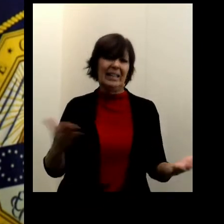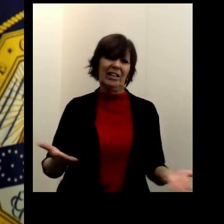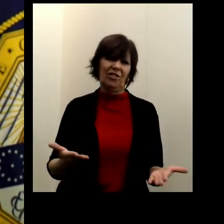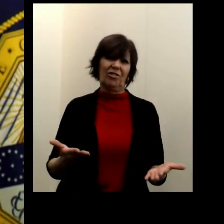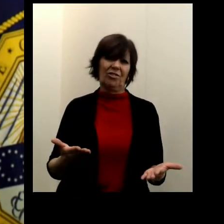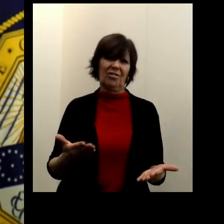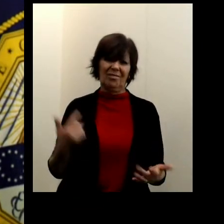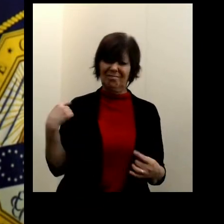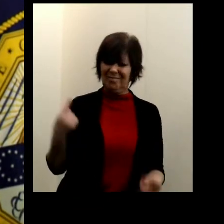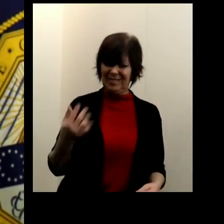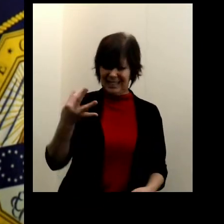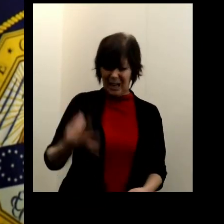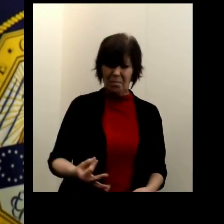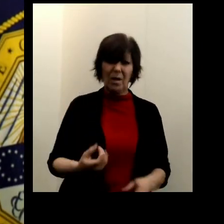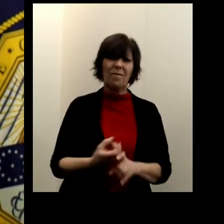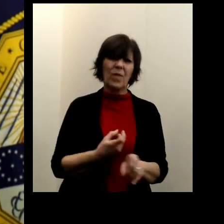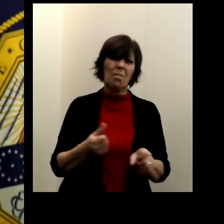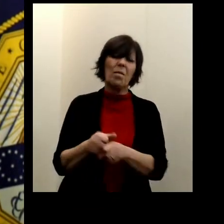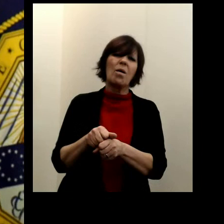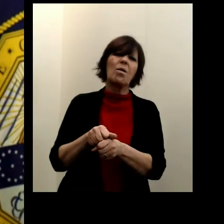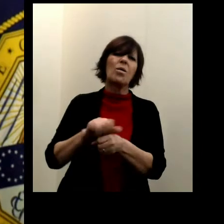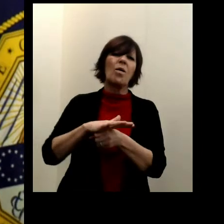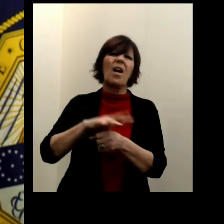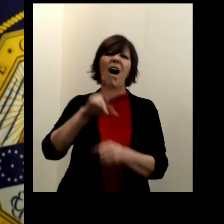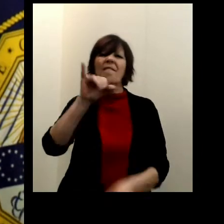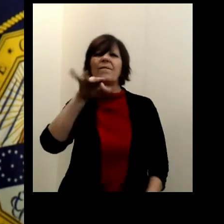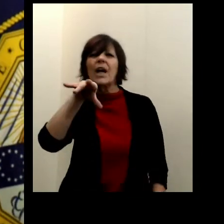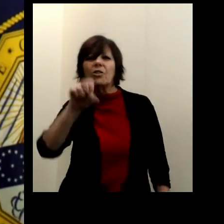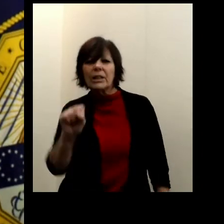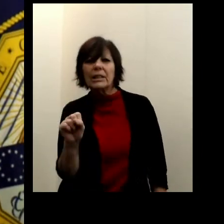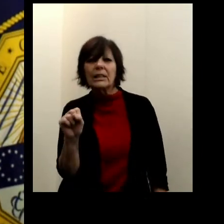in 9 months as a result of a virus.